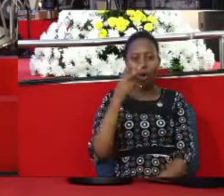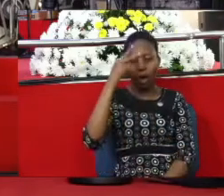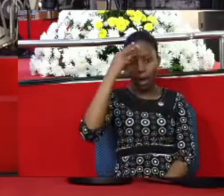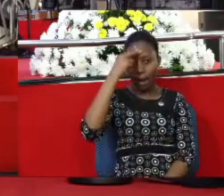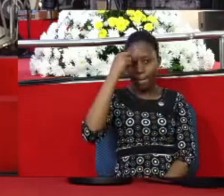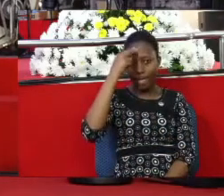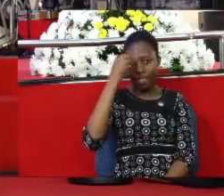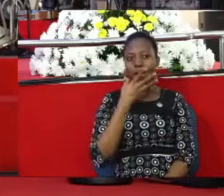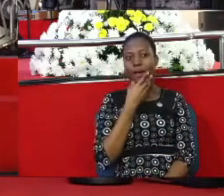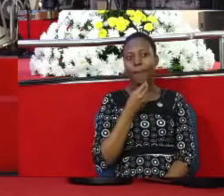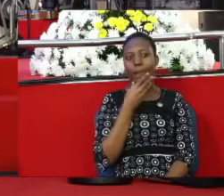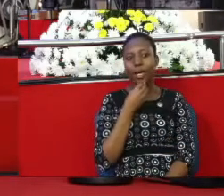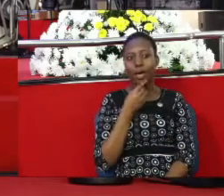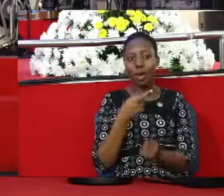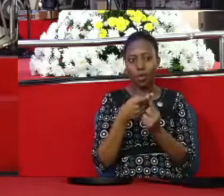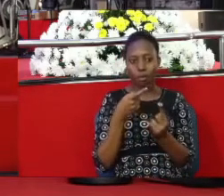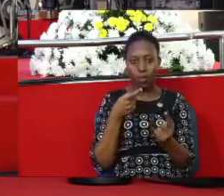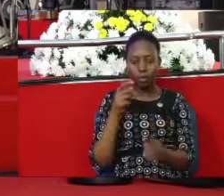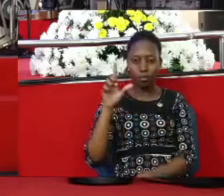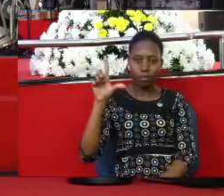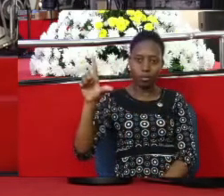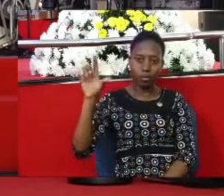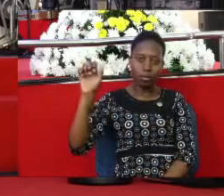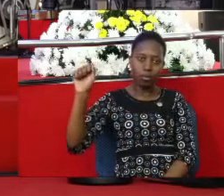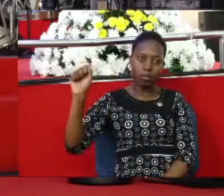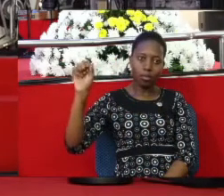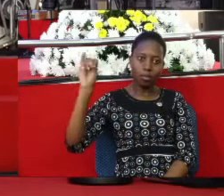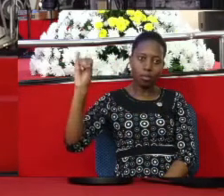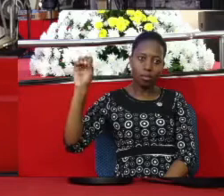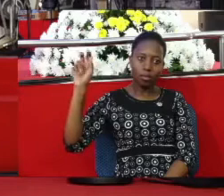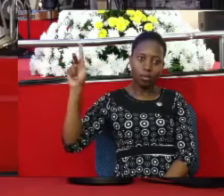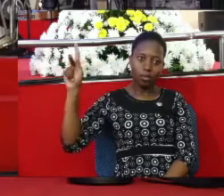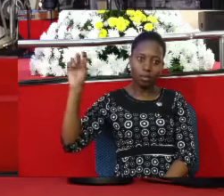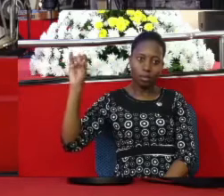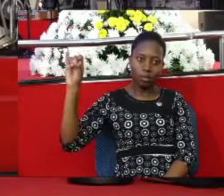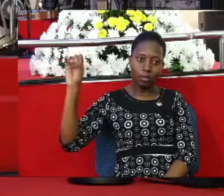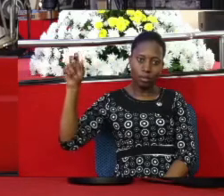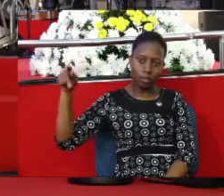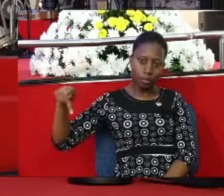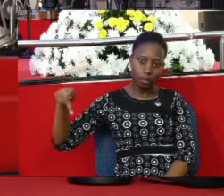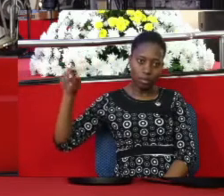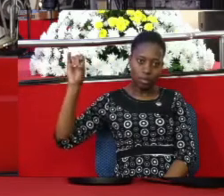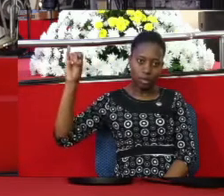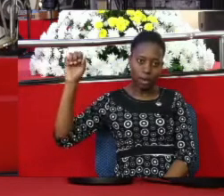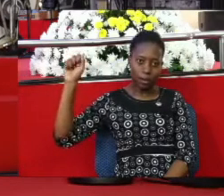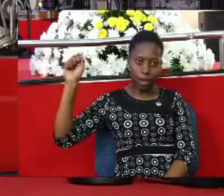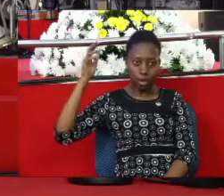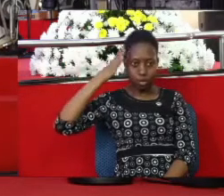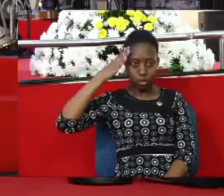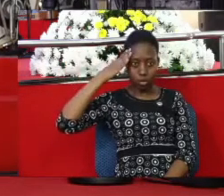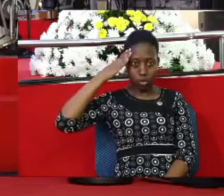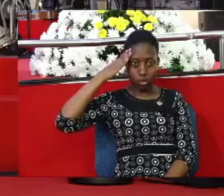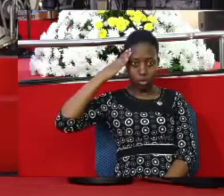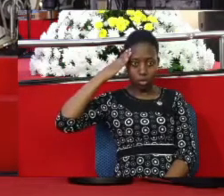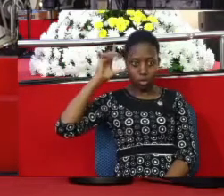They were being chased to take cows out of a Muzungu's farm. And they were told, we'll kill you. We'll shoot you. And then Maasai